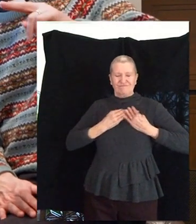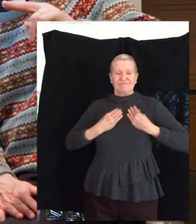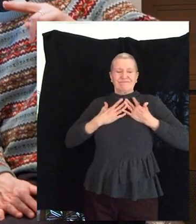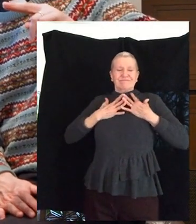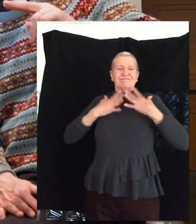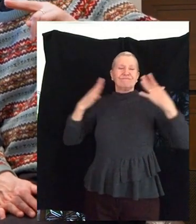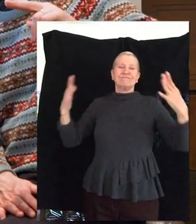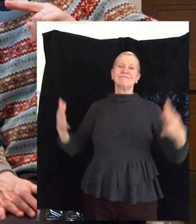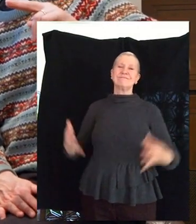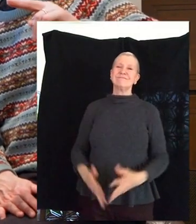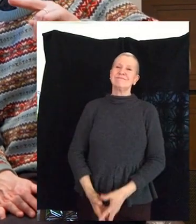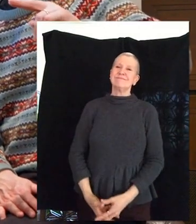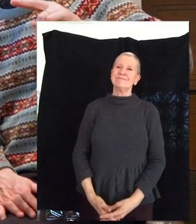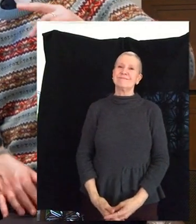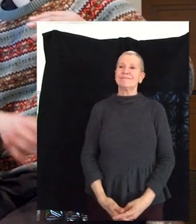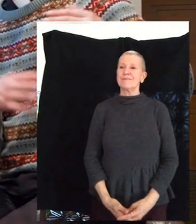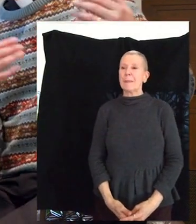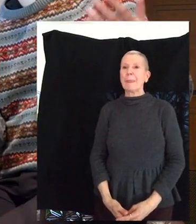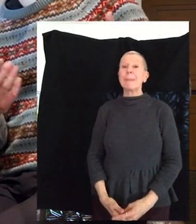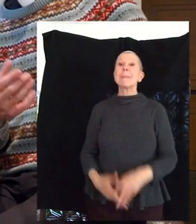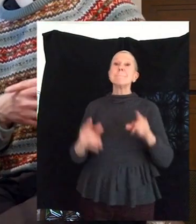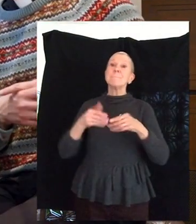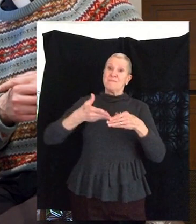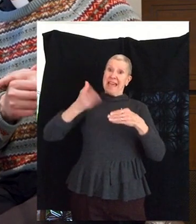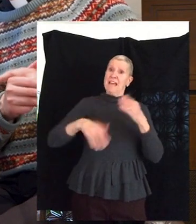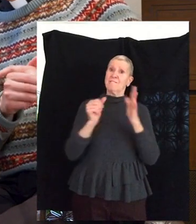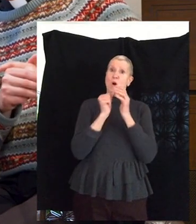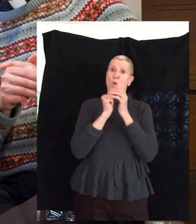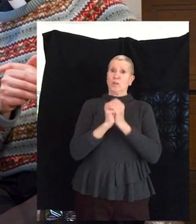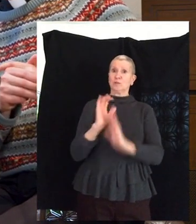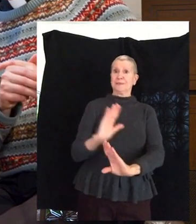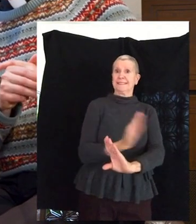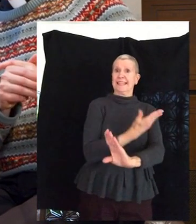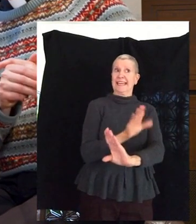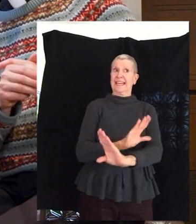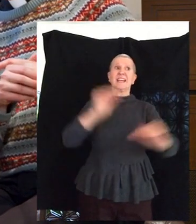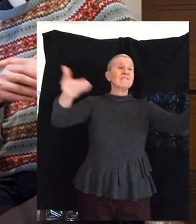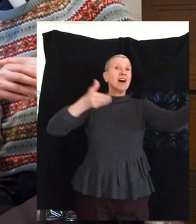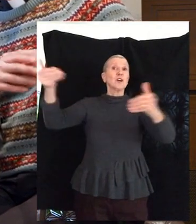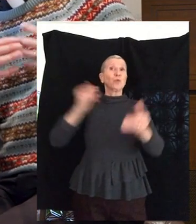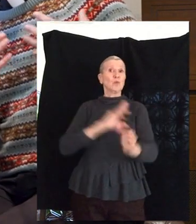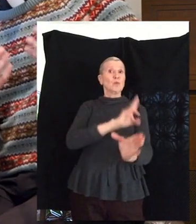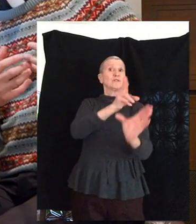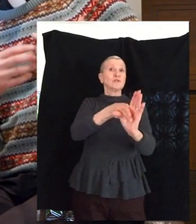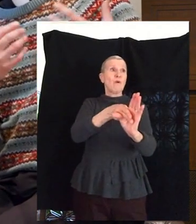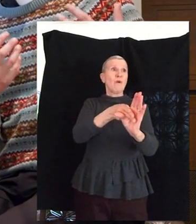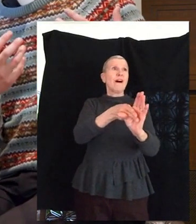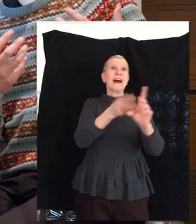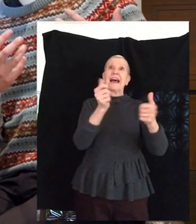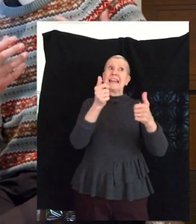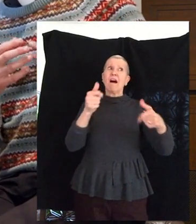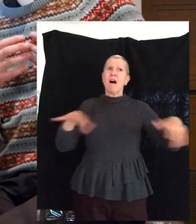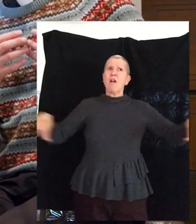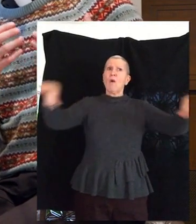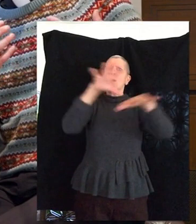with God. As we conclude worship singing together, I invite you to join with others around this